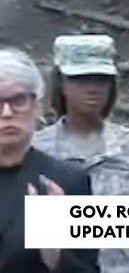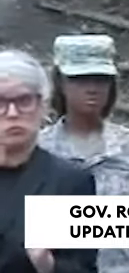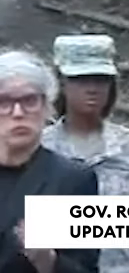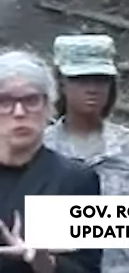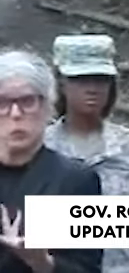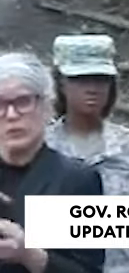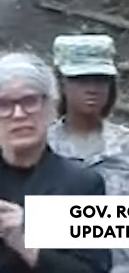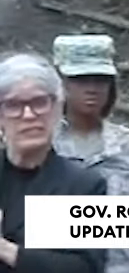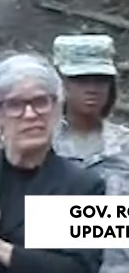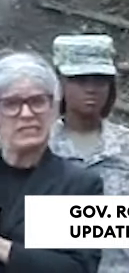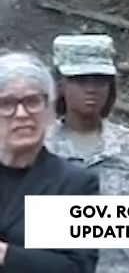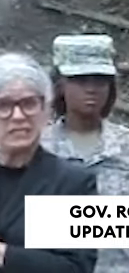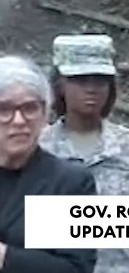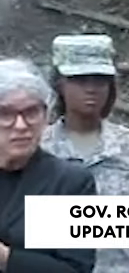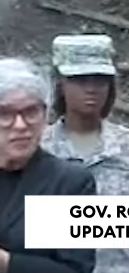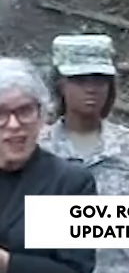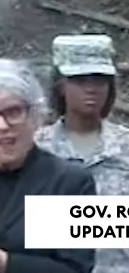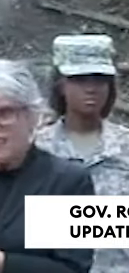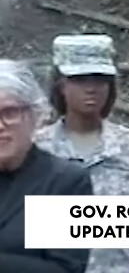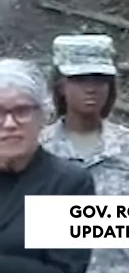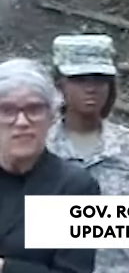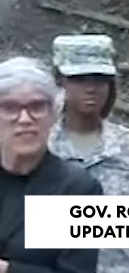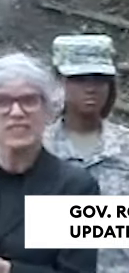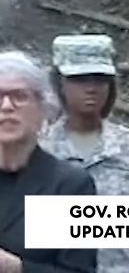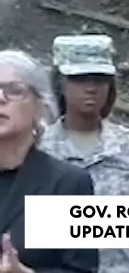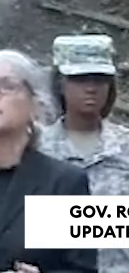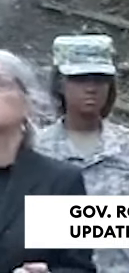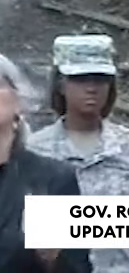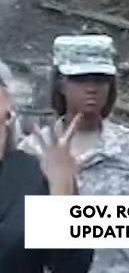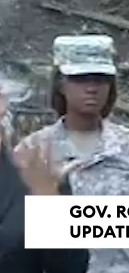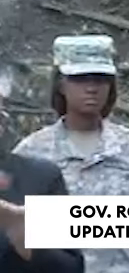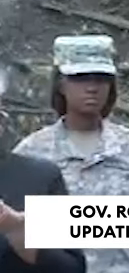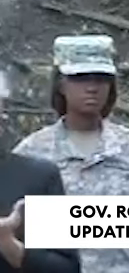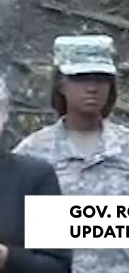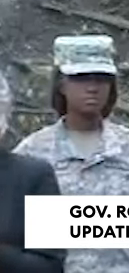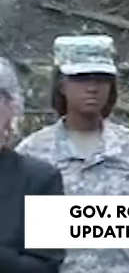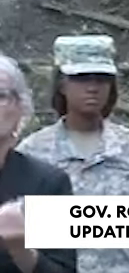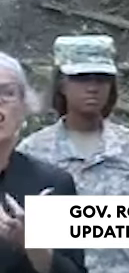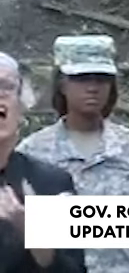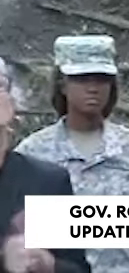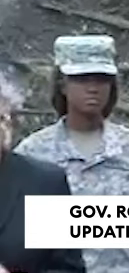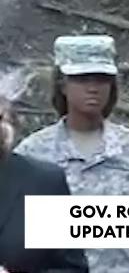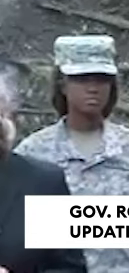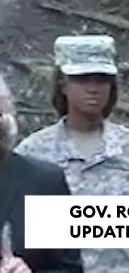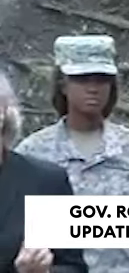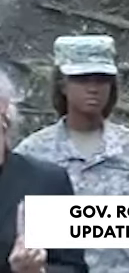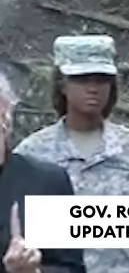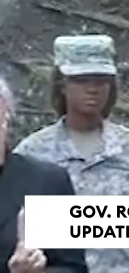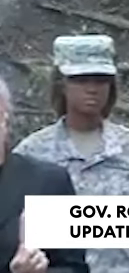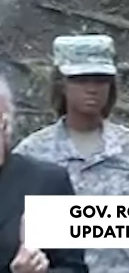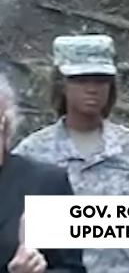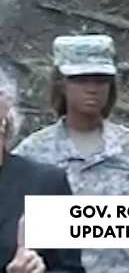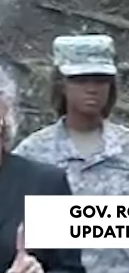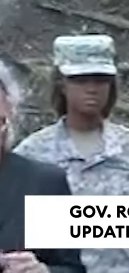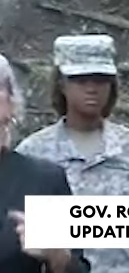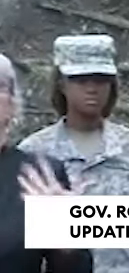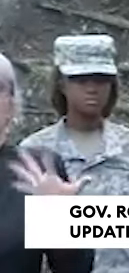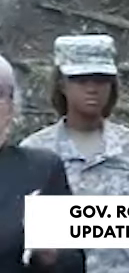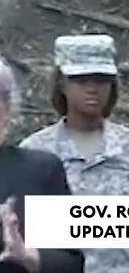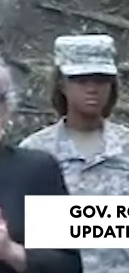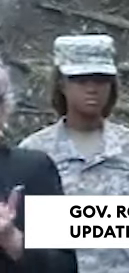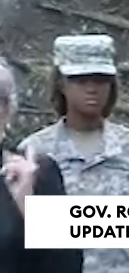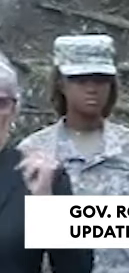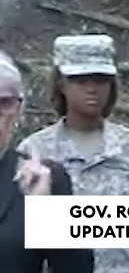there. So there's going to be a lot that's going to need to be done in that area. They got an awful lot of water. There are reports of people trying